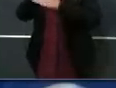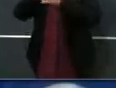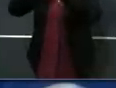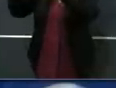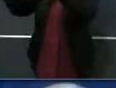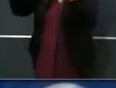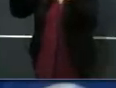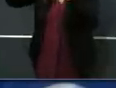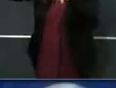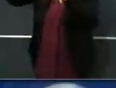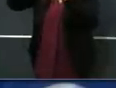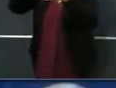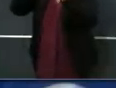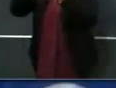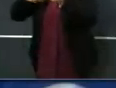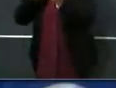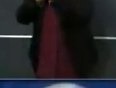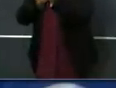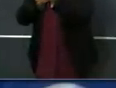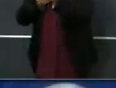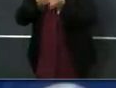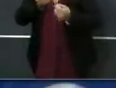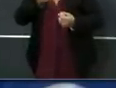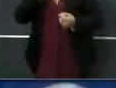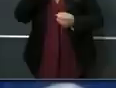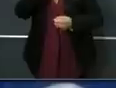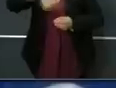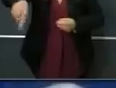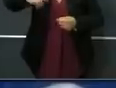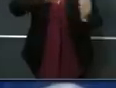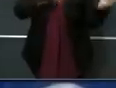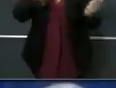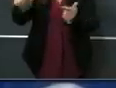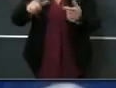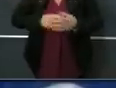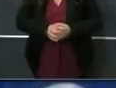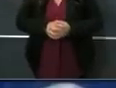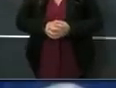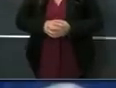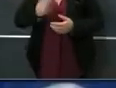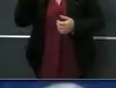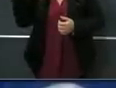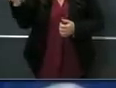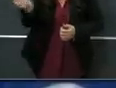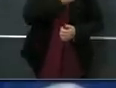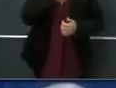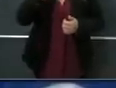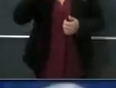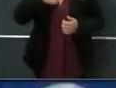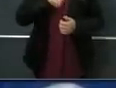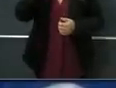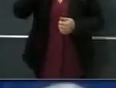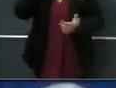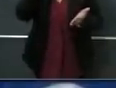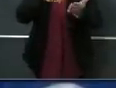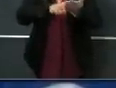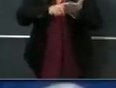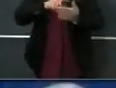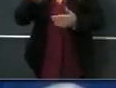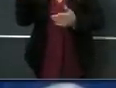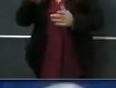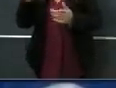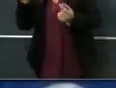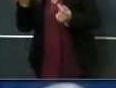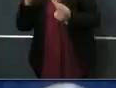need to quadruple down on what we're doing in order to get where we ultimately all need, recognize where we need to